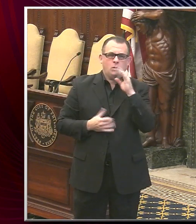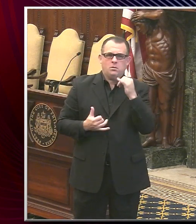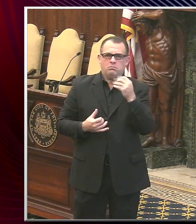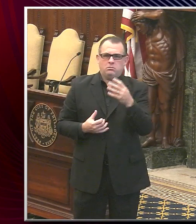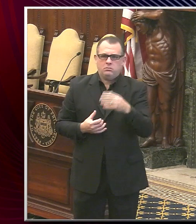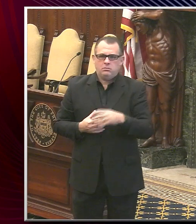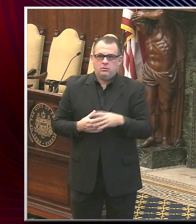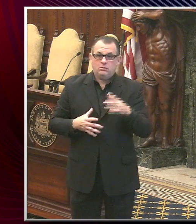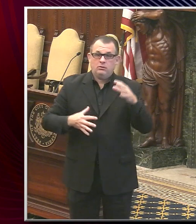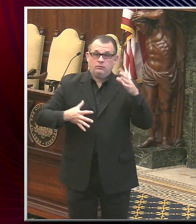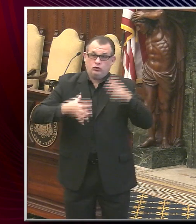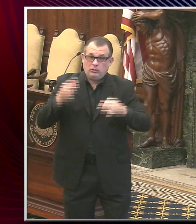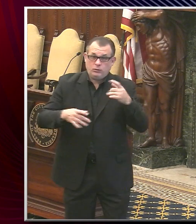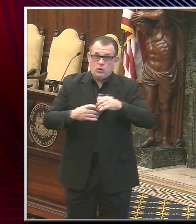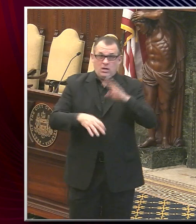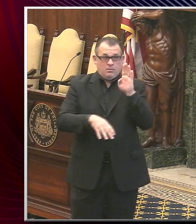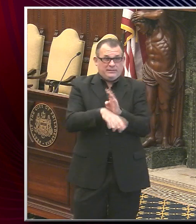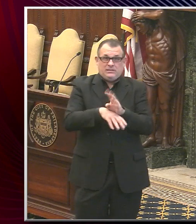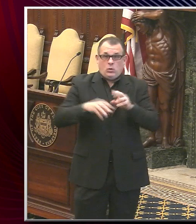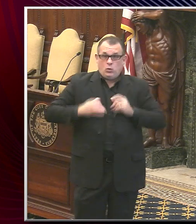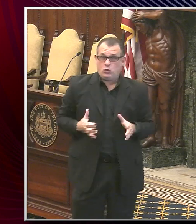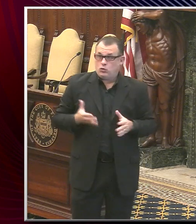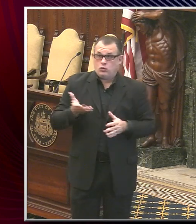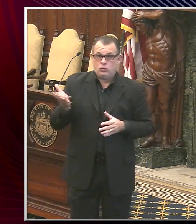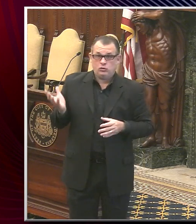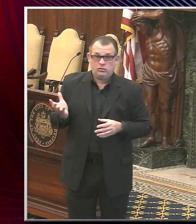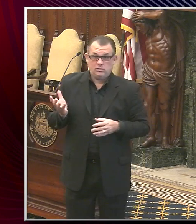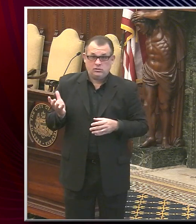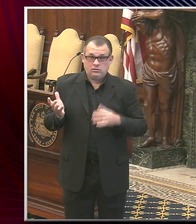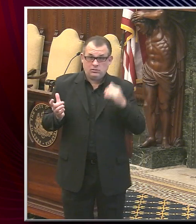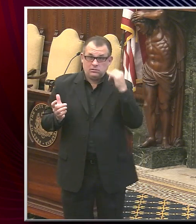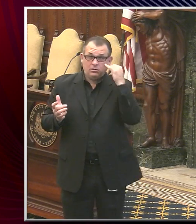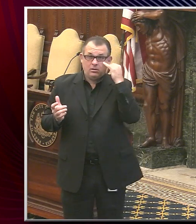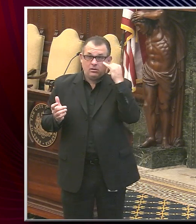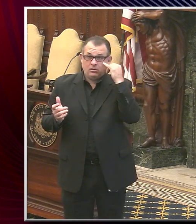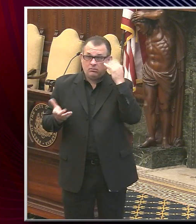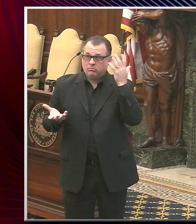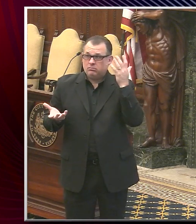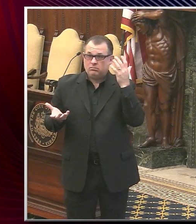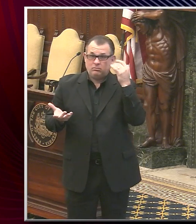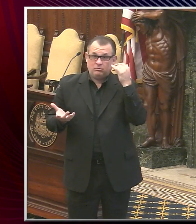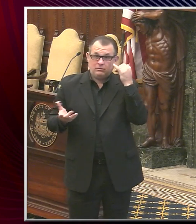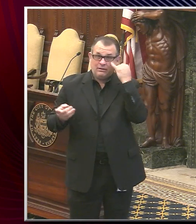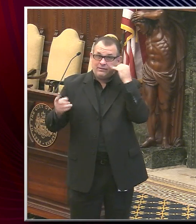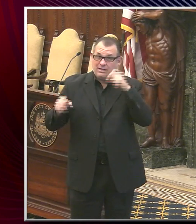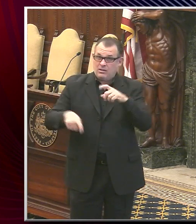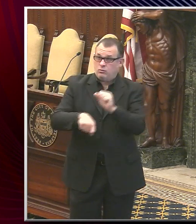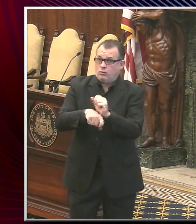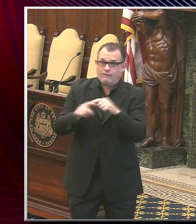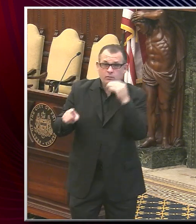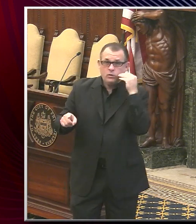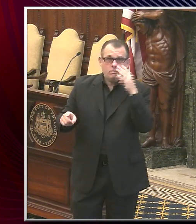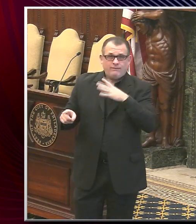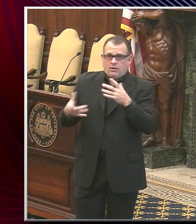of the business owner or the worker as to whether they can do their work from home at all, it's very clear now, if they can do their work from home, that they should.